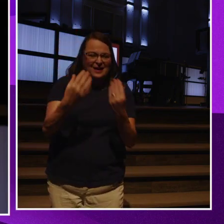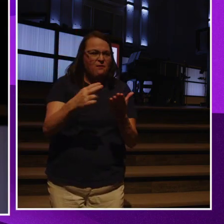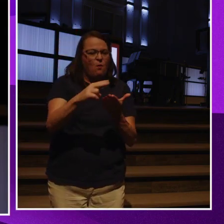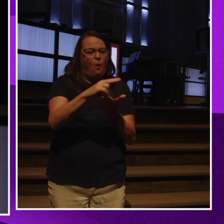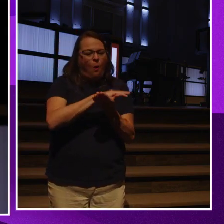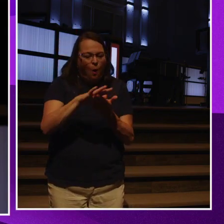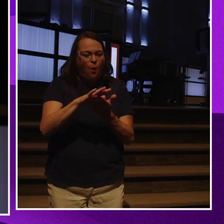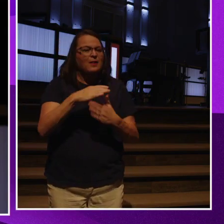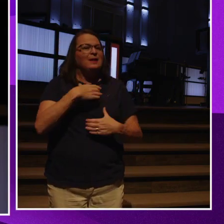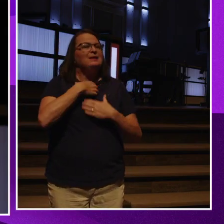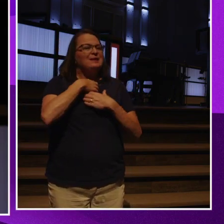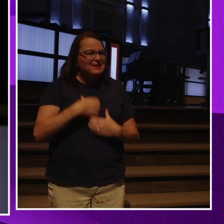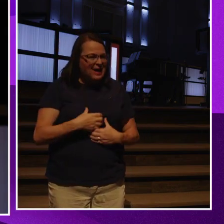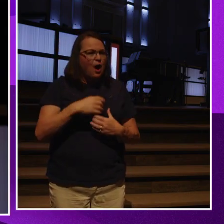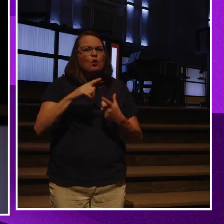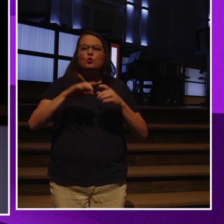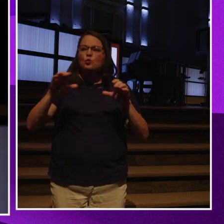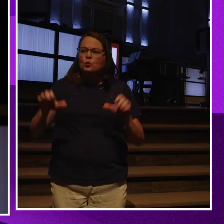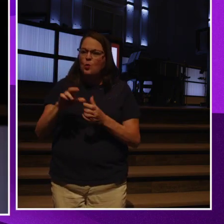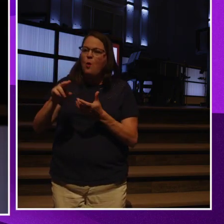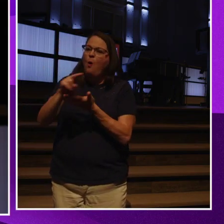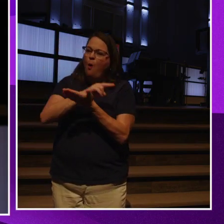do holy things.